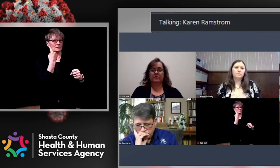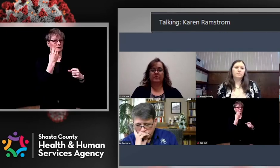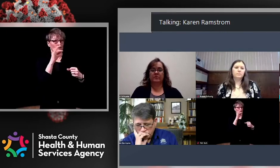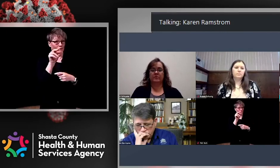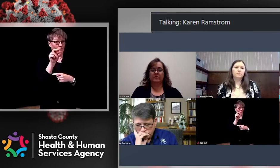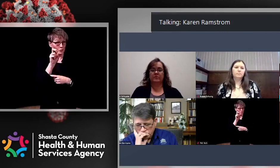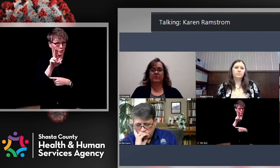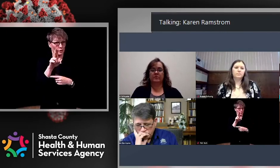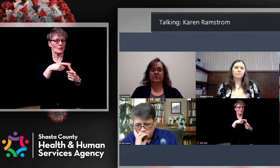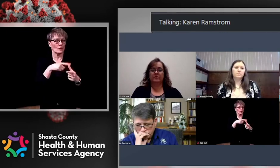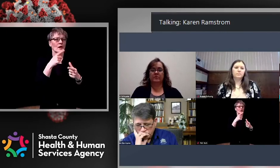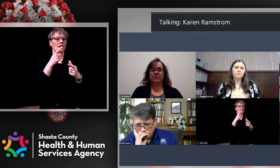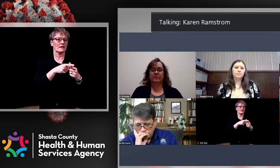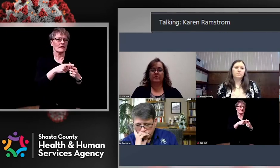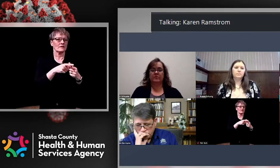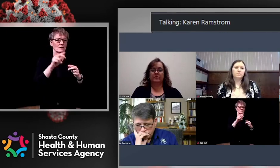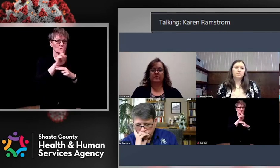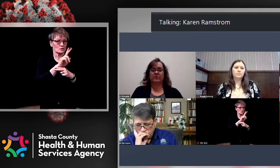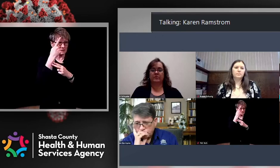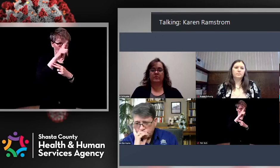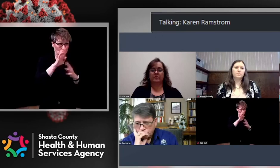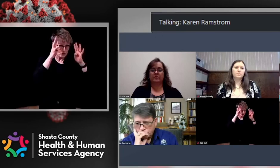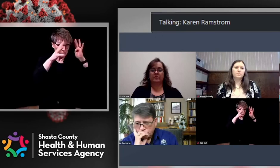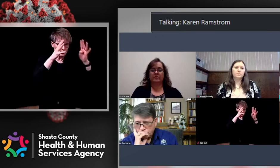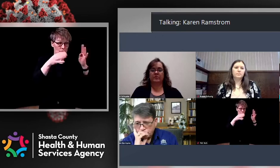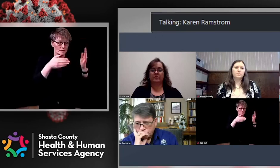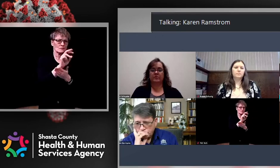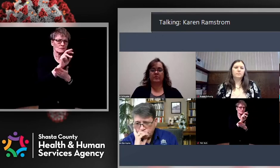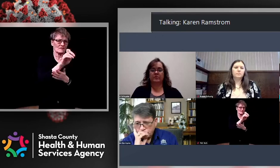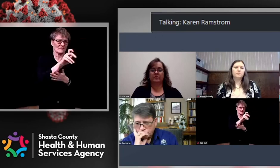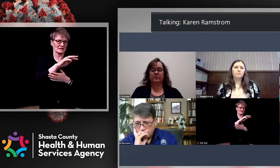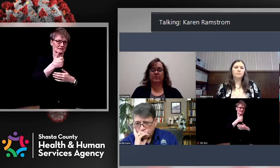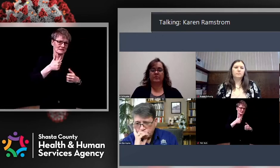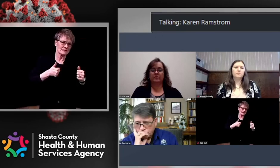annual basis, because it changes a little bit every year and is updated.